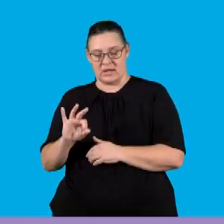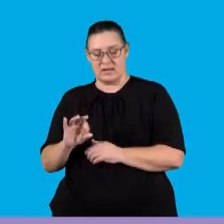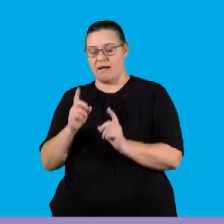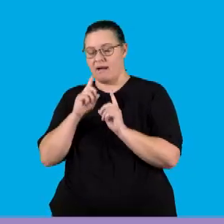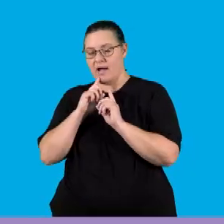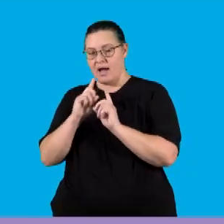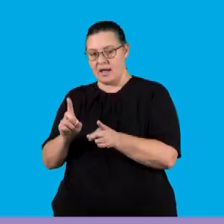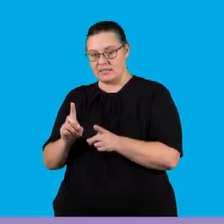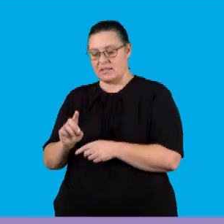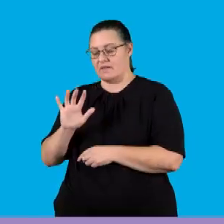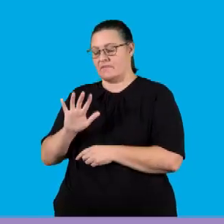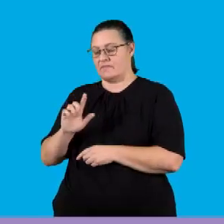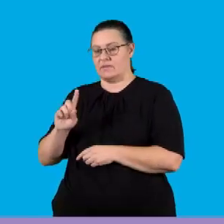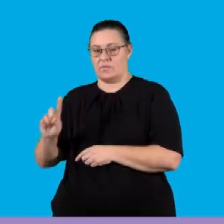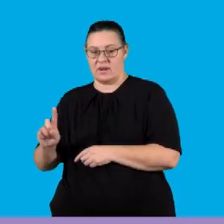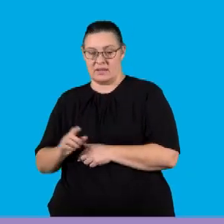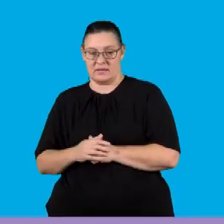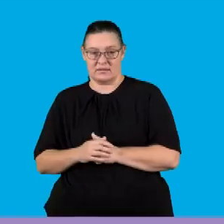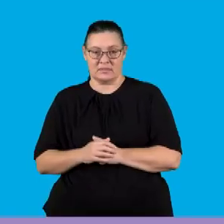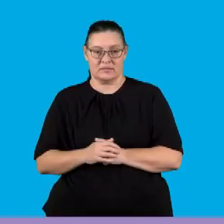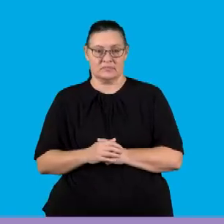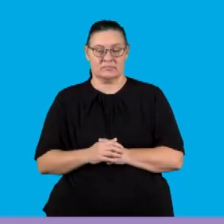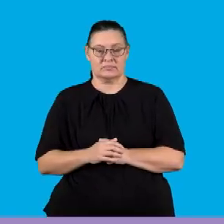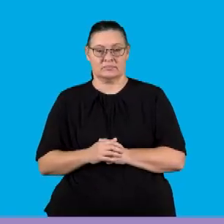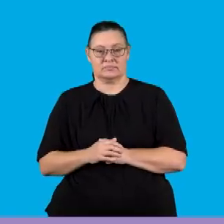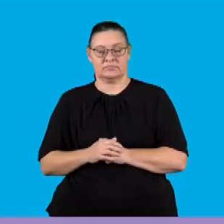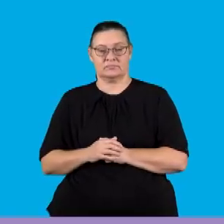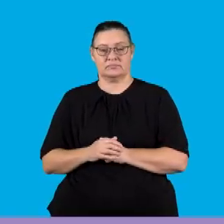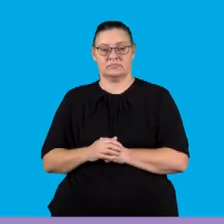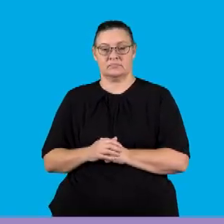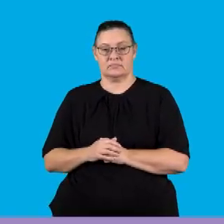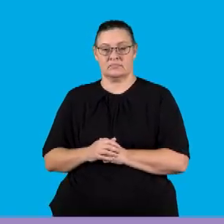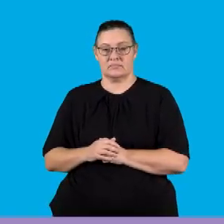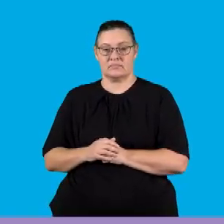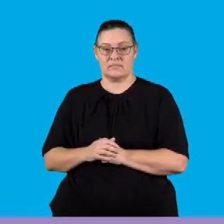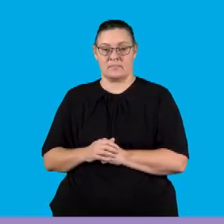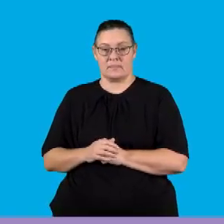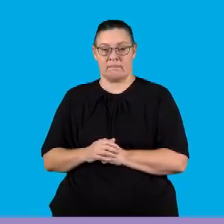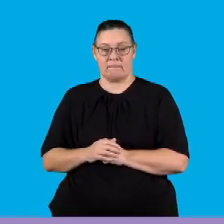54 is 9 times 6. And then from that 54, if we subtract